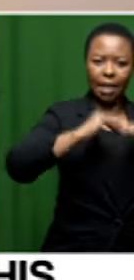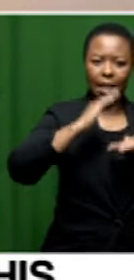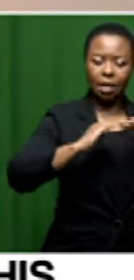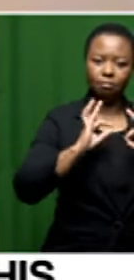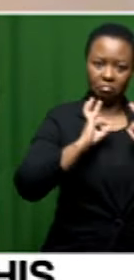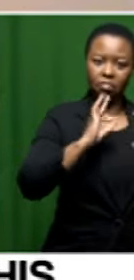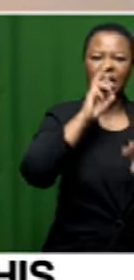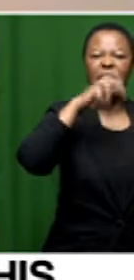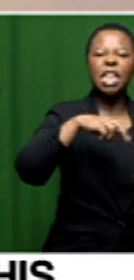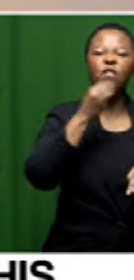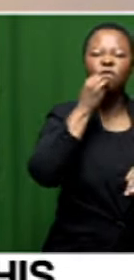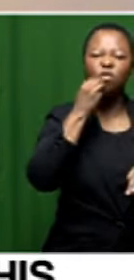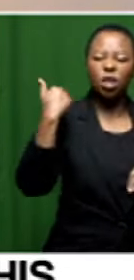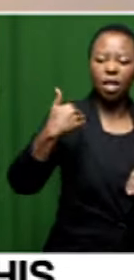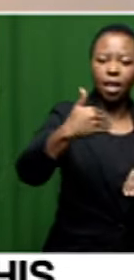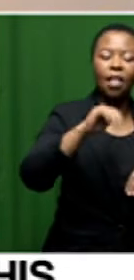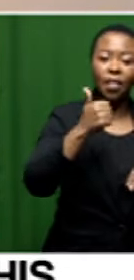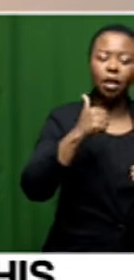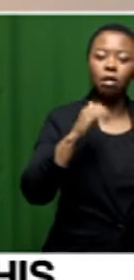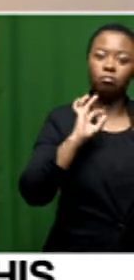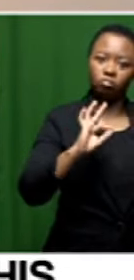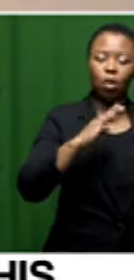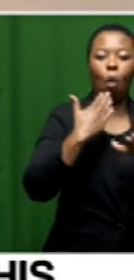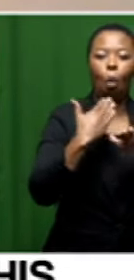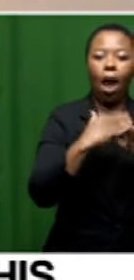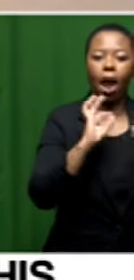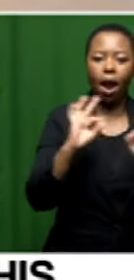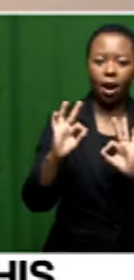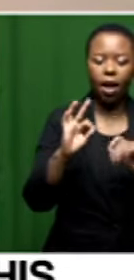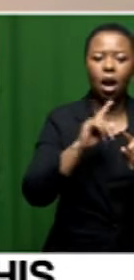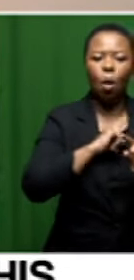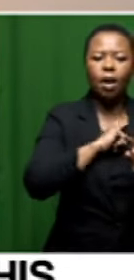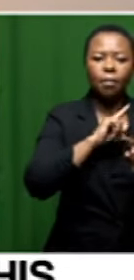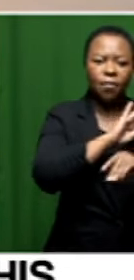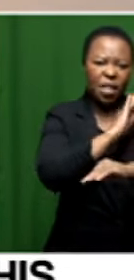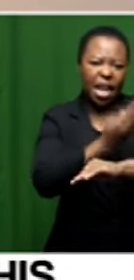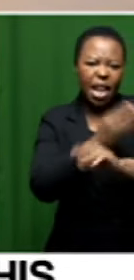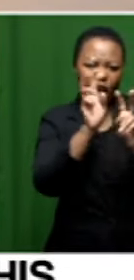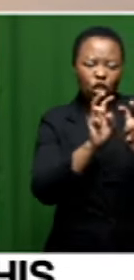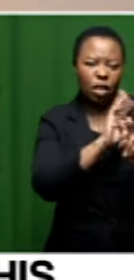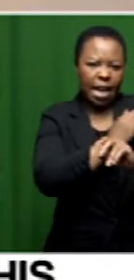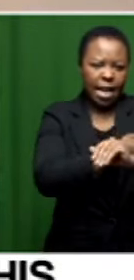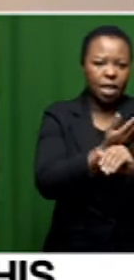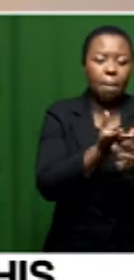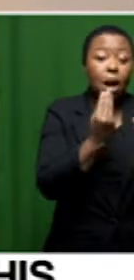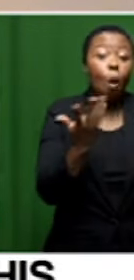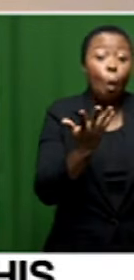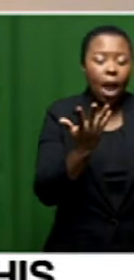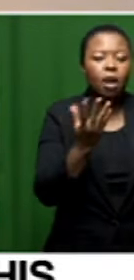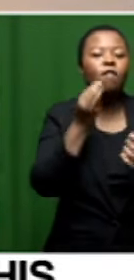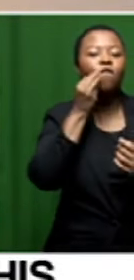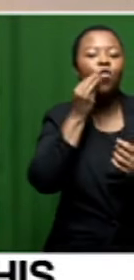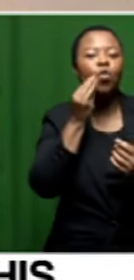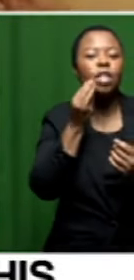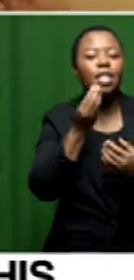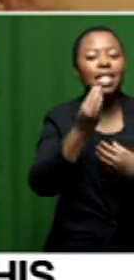the functions that it needs to perform. Remember that the fuels we need are primarily and only found in food. All